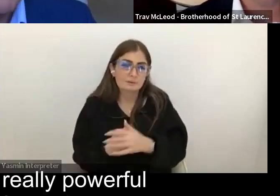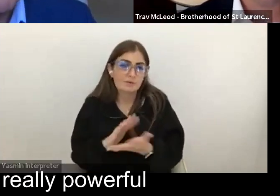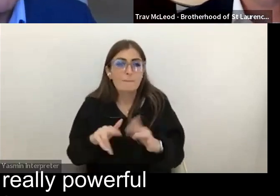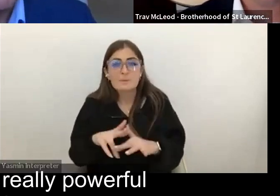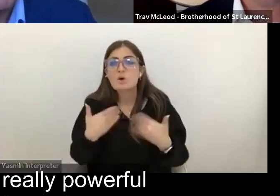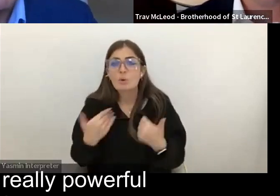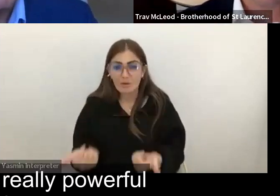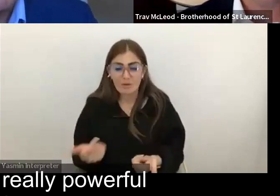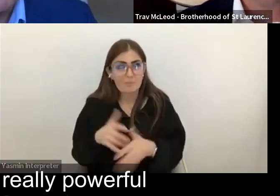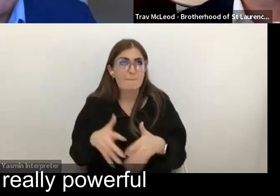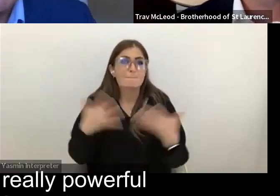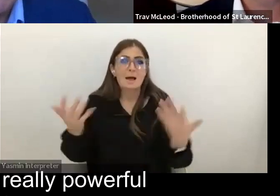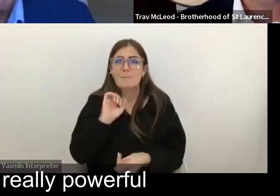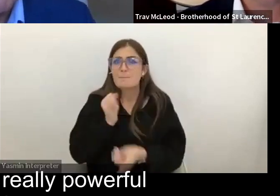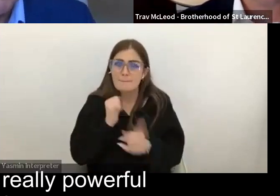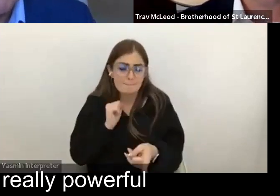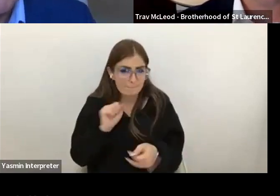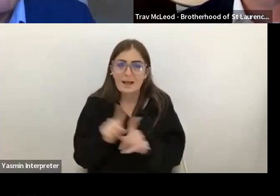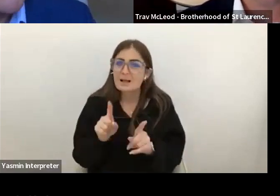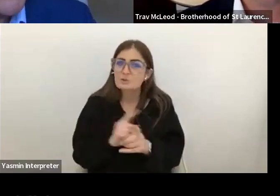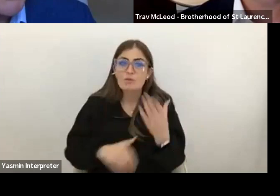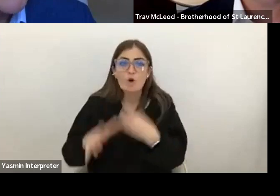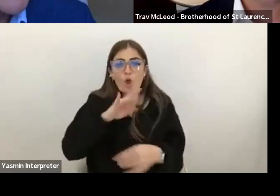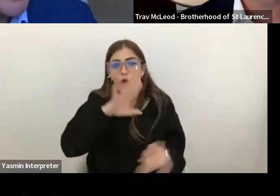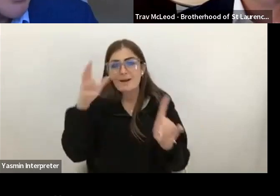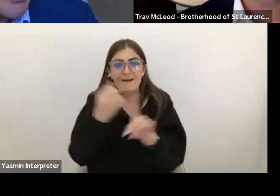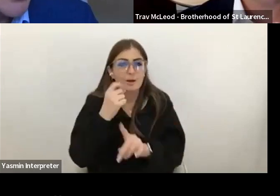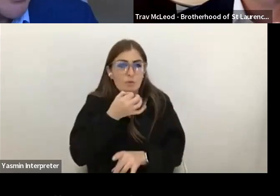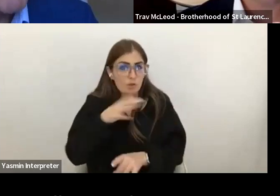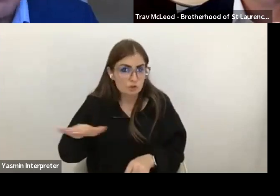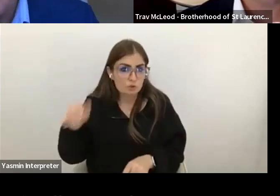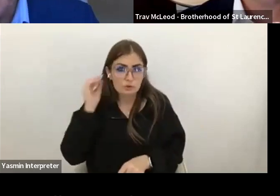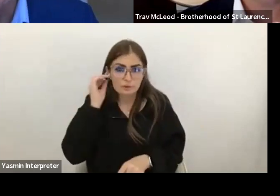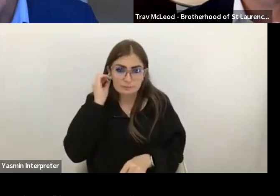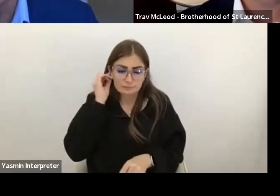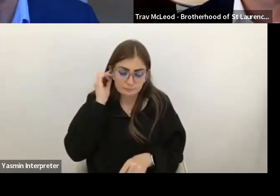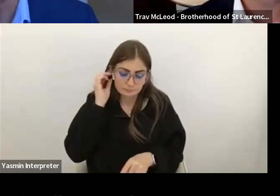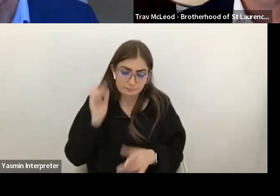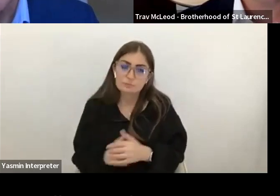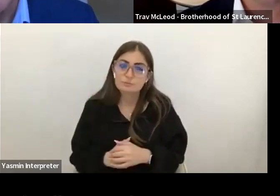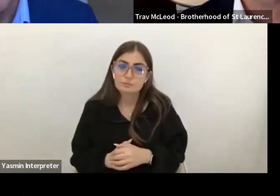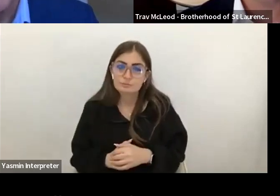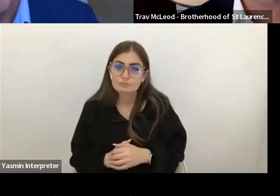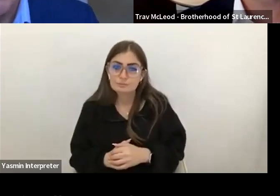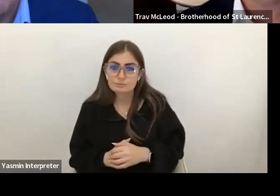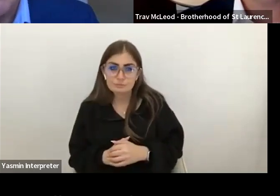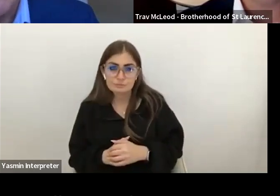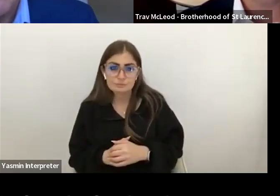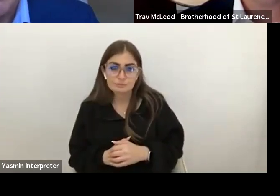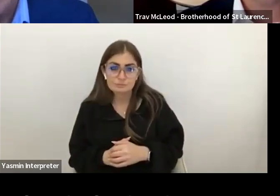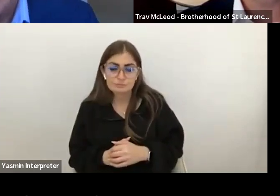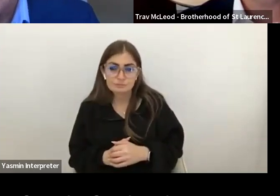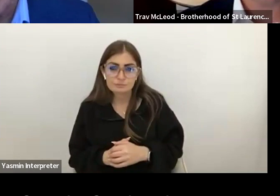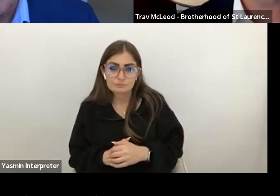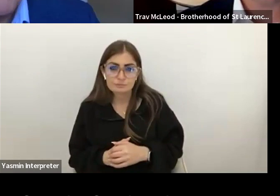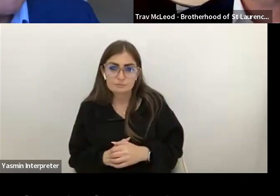really powerful effect on learning outcomes for those children. So I'm a big fan of actually, you know,